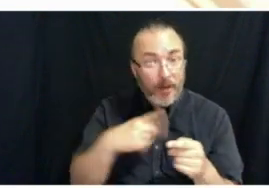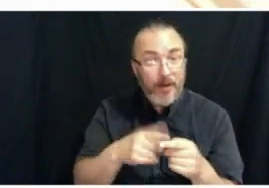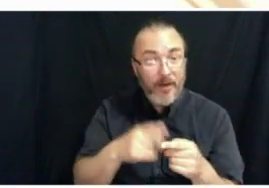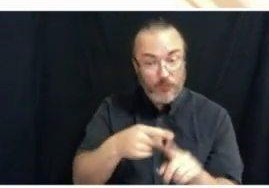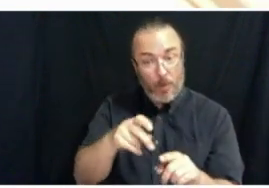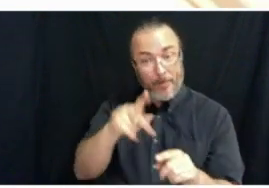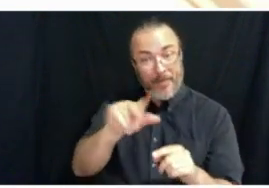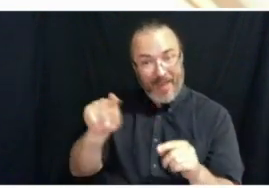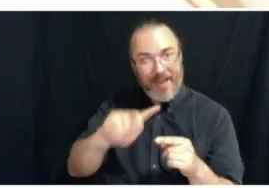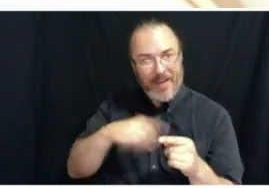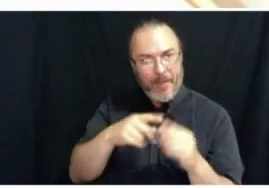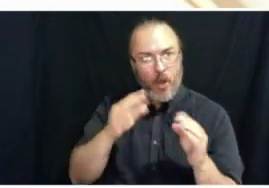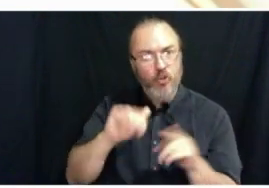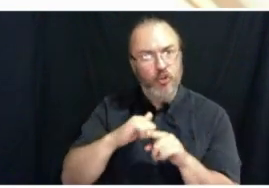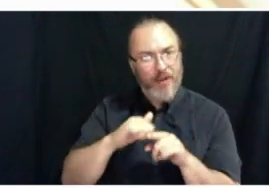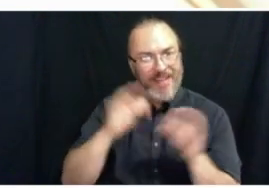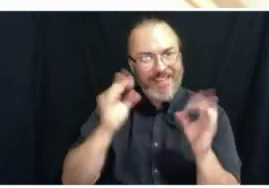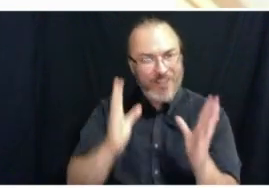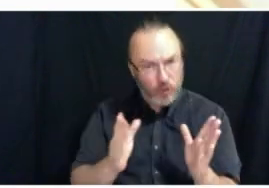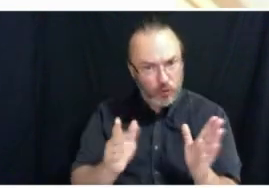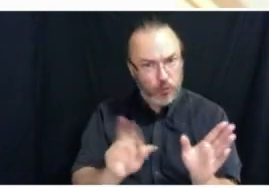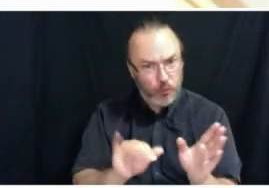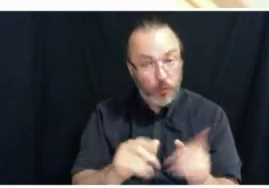come to the classroom and just,